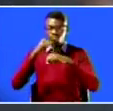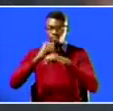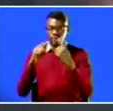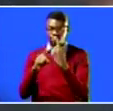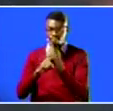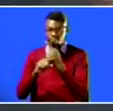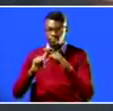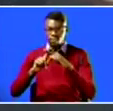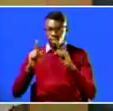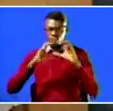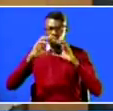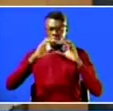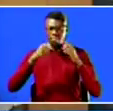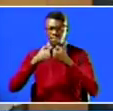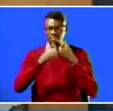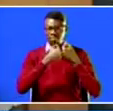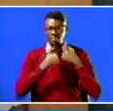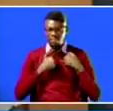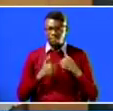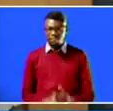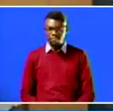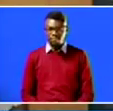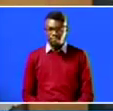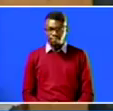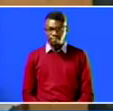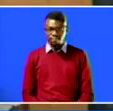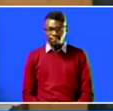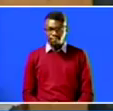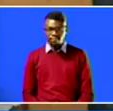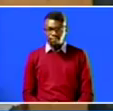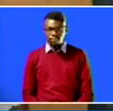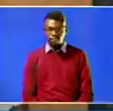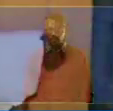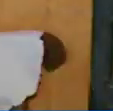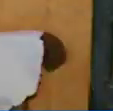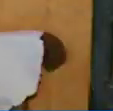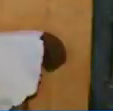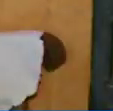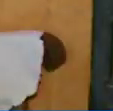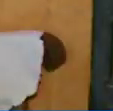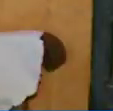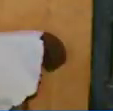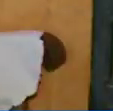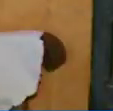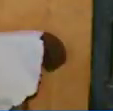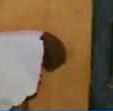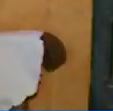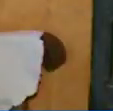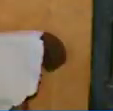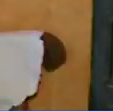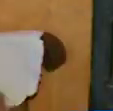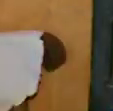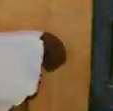difficulties in her communication. I loved my mother so much, and she took good care of me. She was always by my side